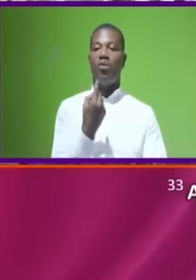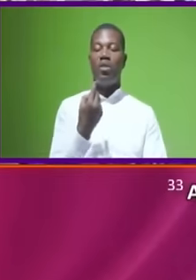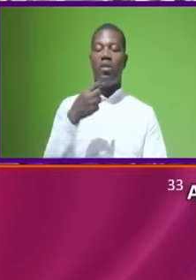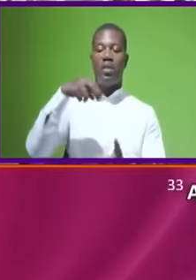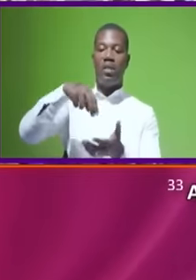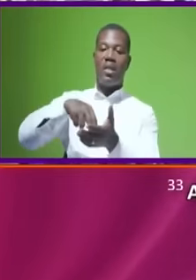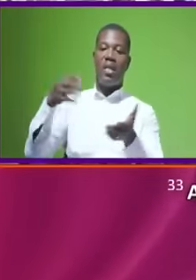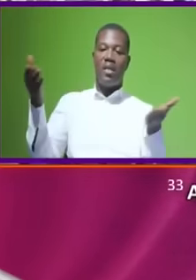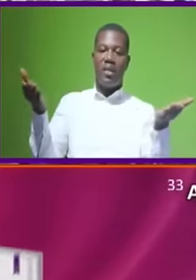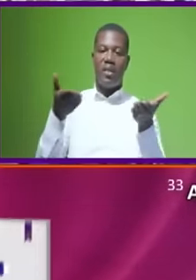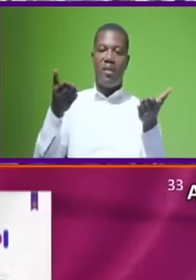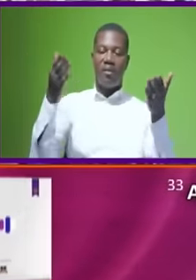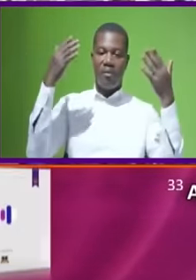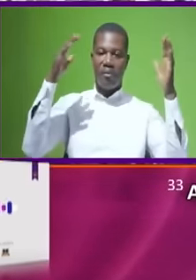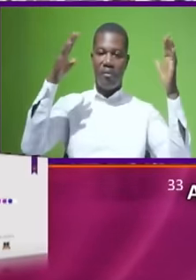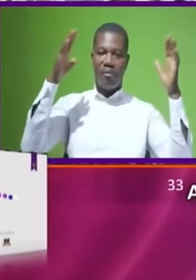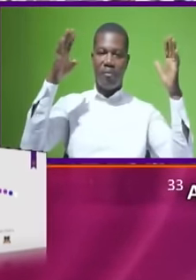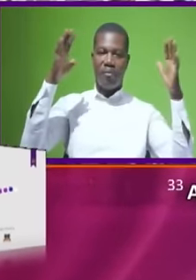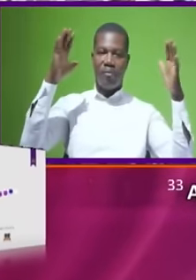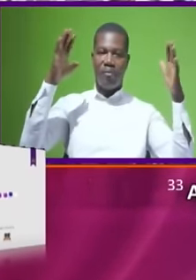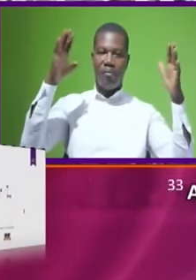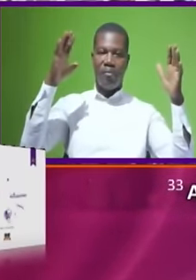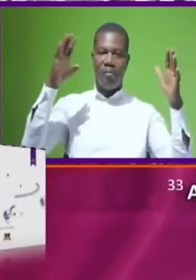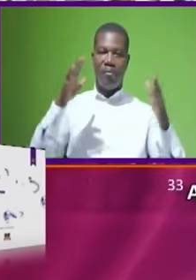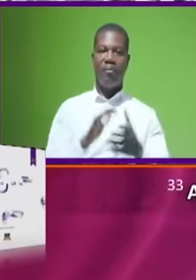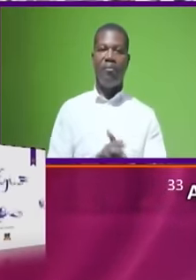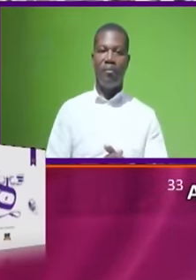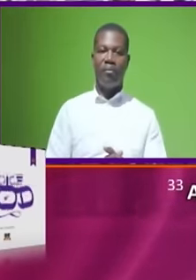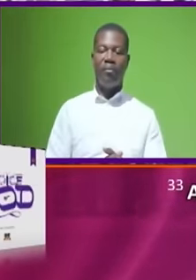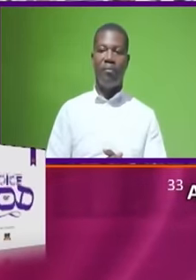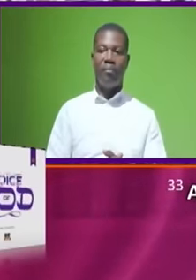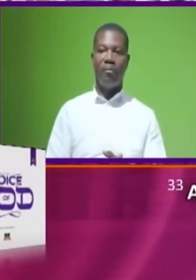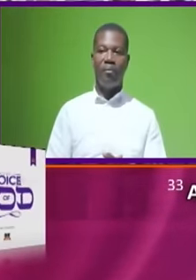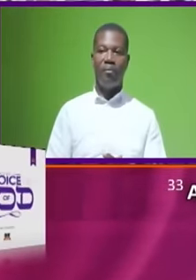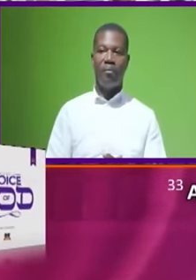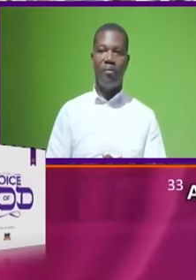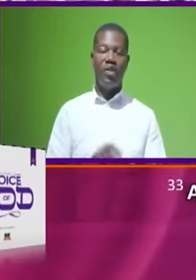12, but today I am the only one here.